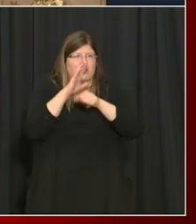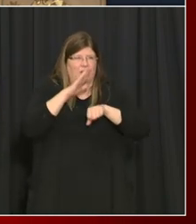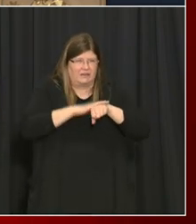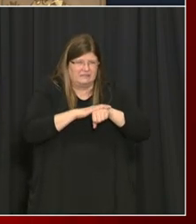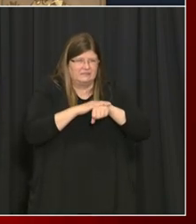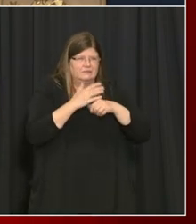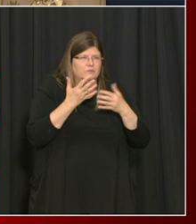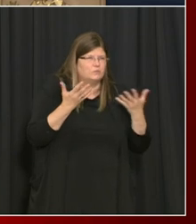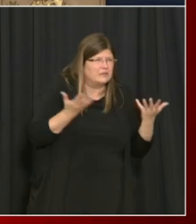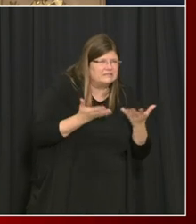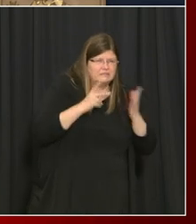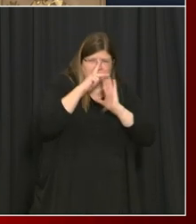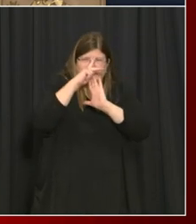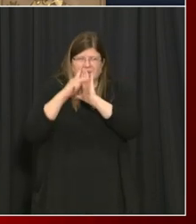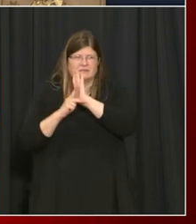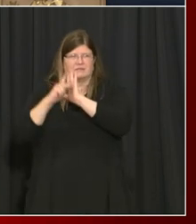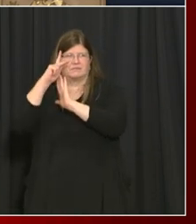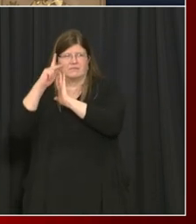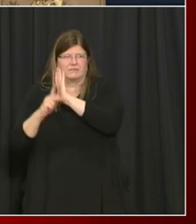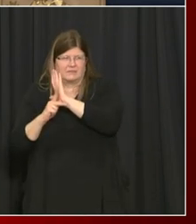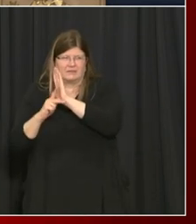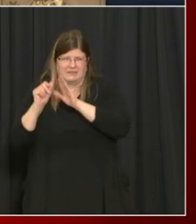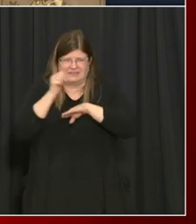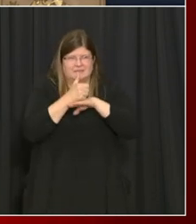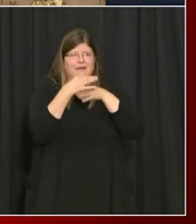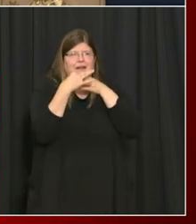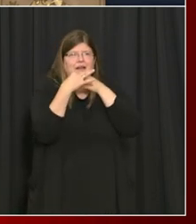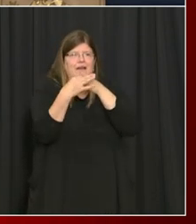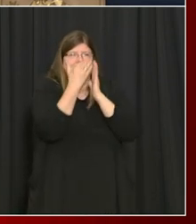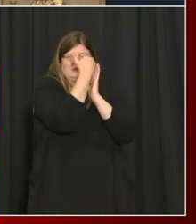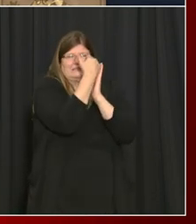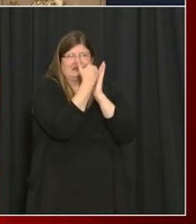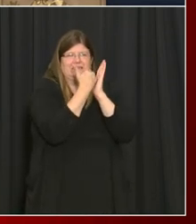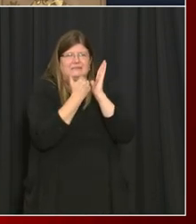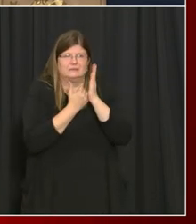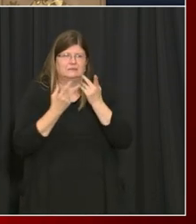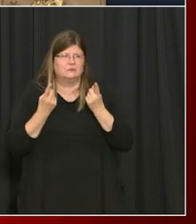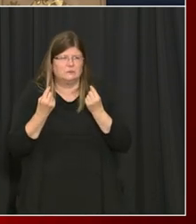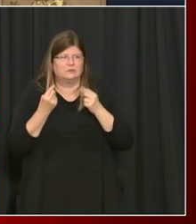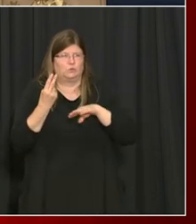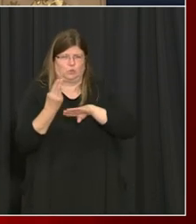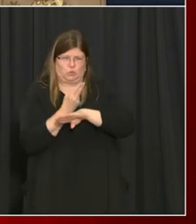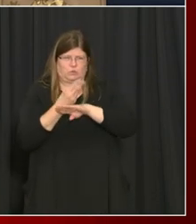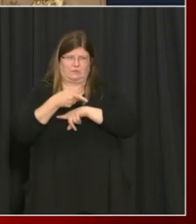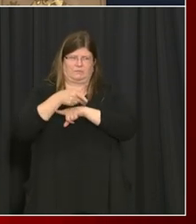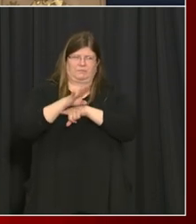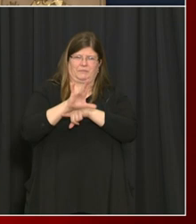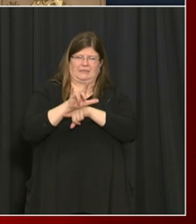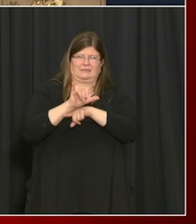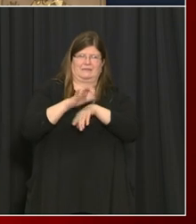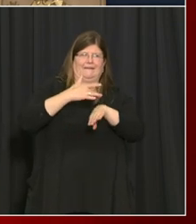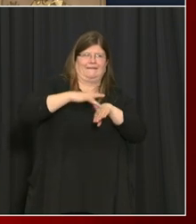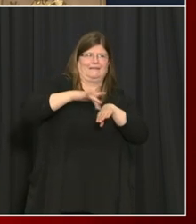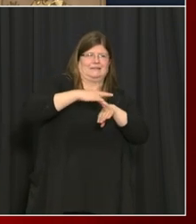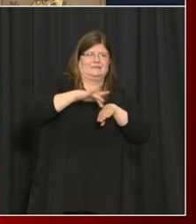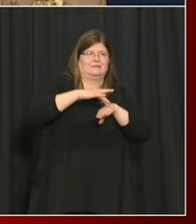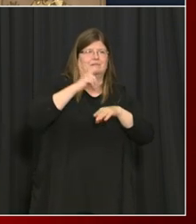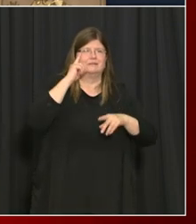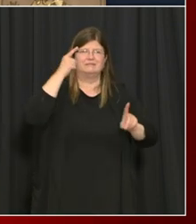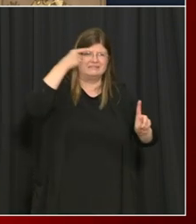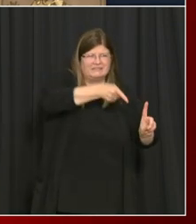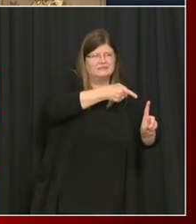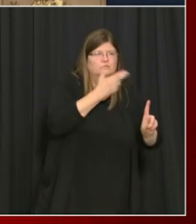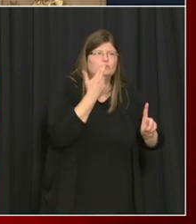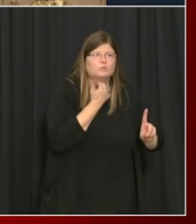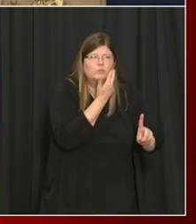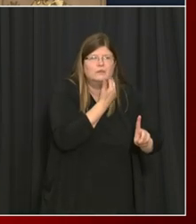some policies around public space and use of public space, specifically for restaurants,